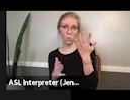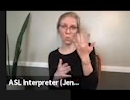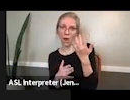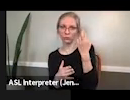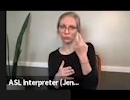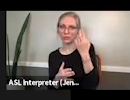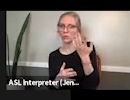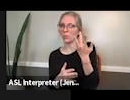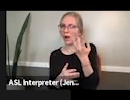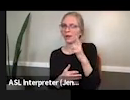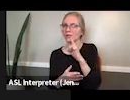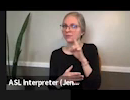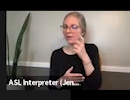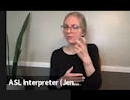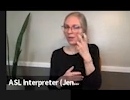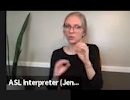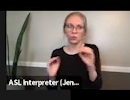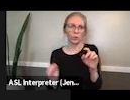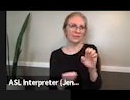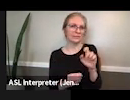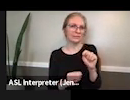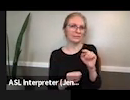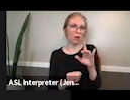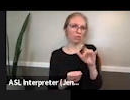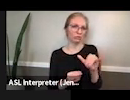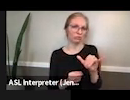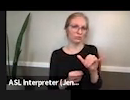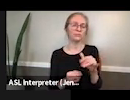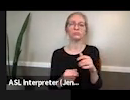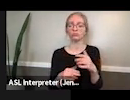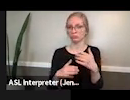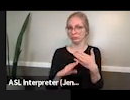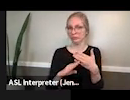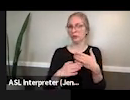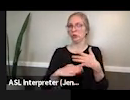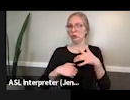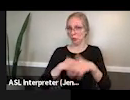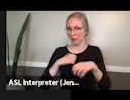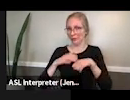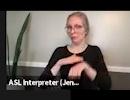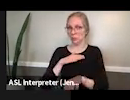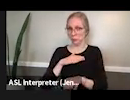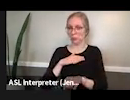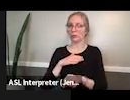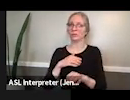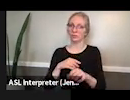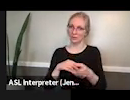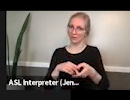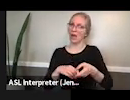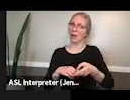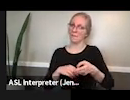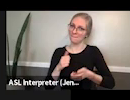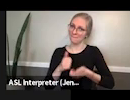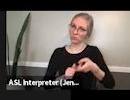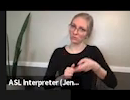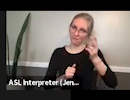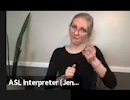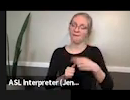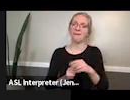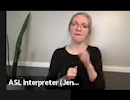don't have an etiology. Prematurity is our highest. Premature. Yeah, and if you